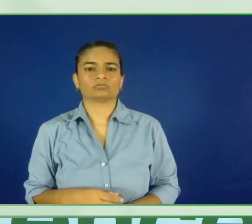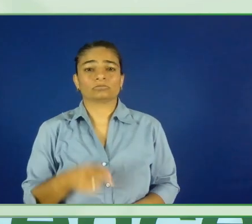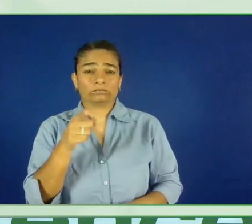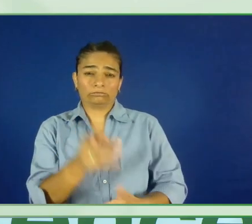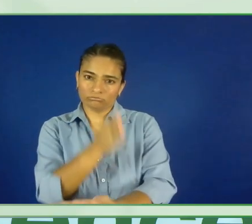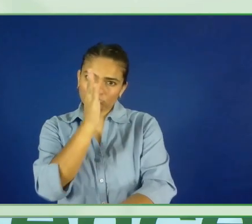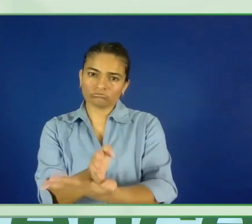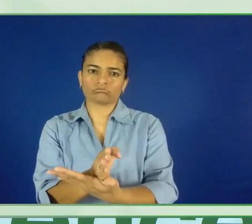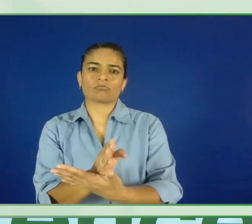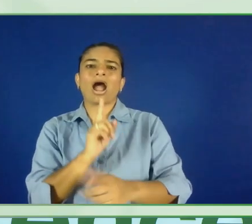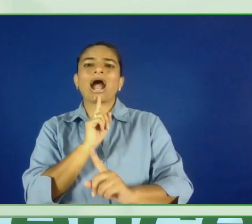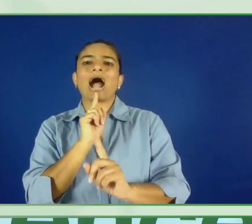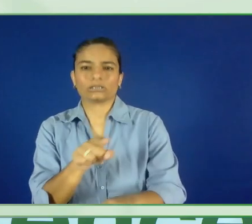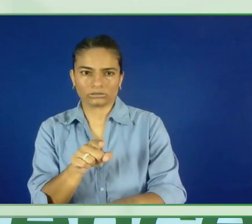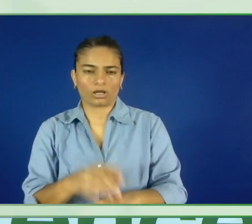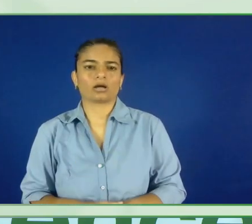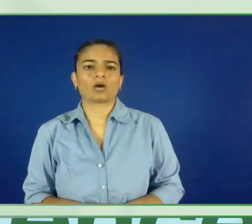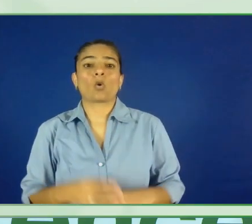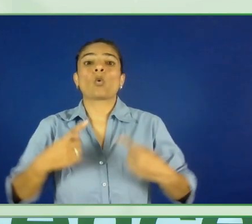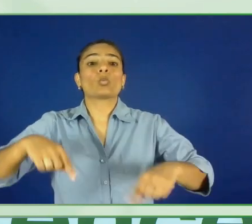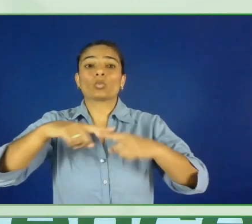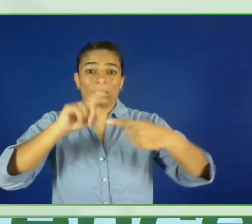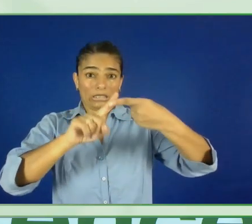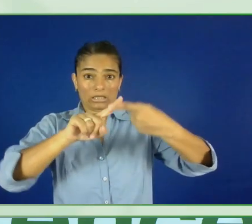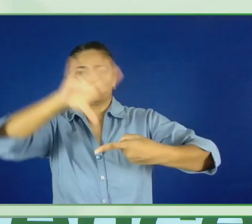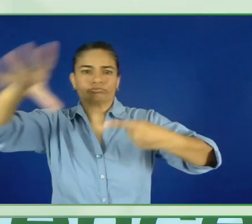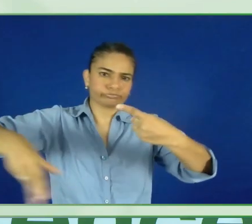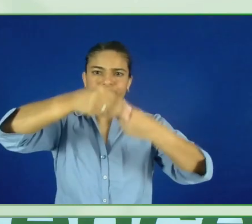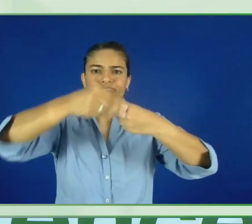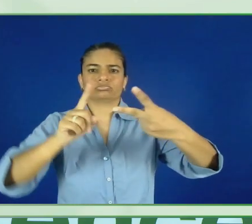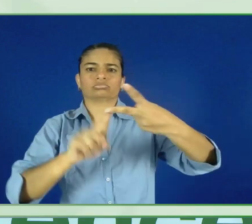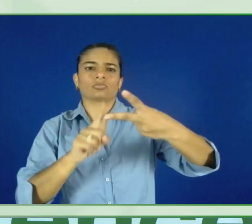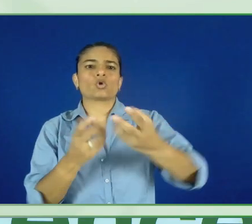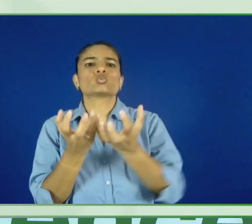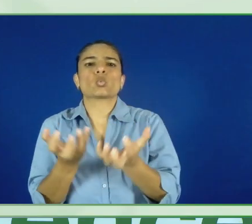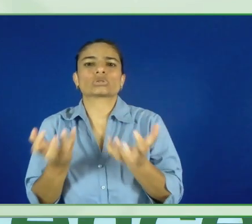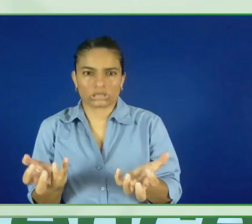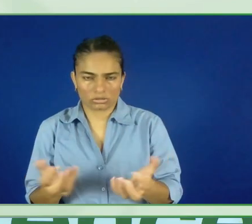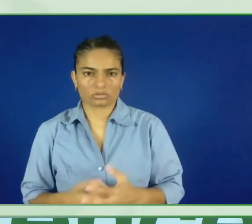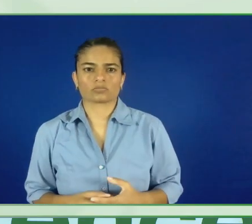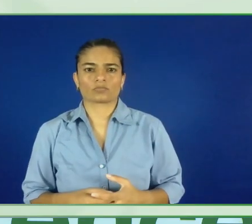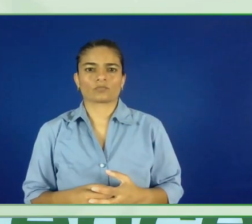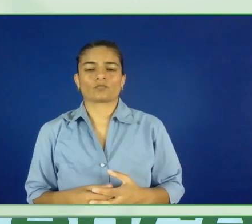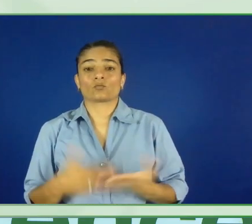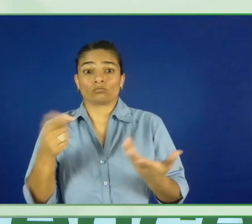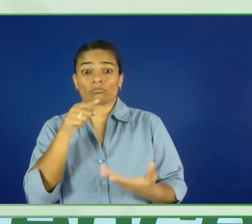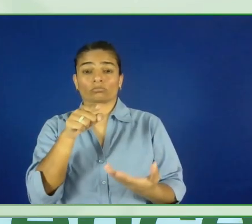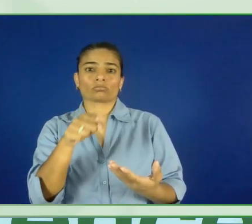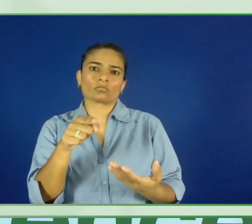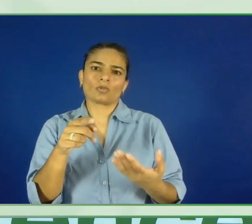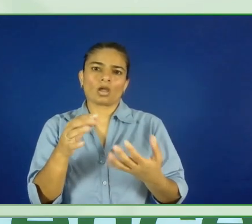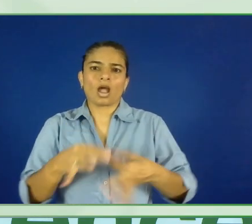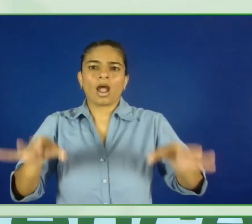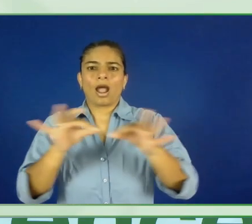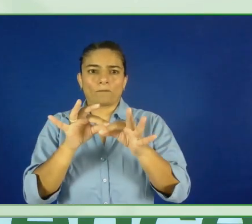source of this answer that you're getting. And this is so important because everyone working with